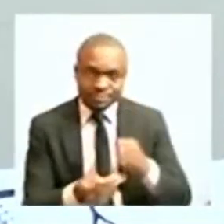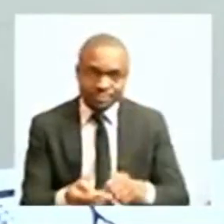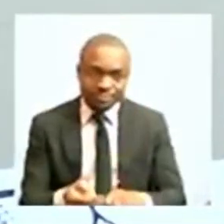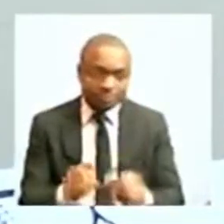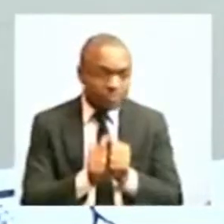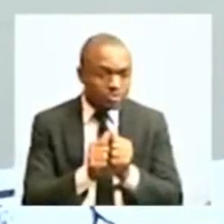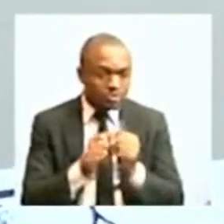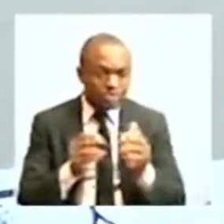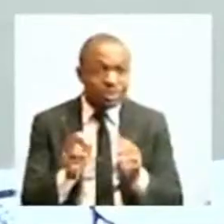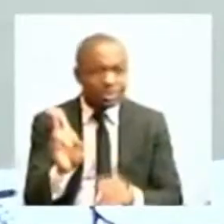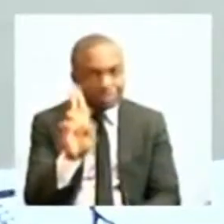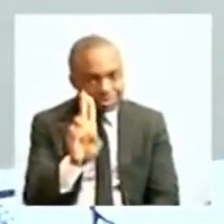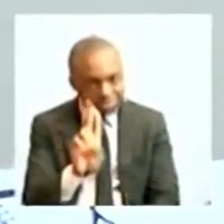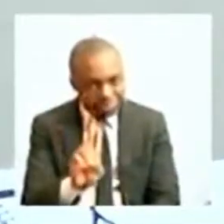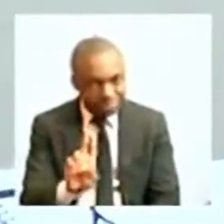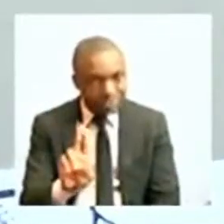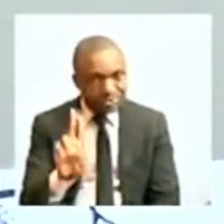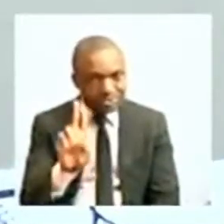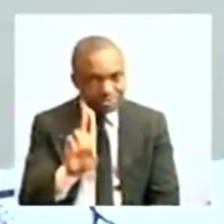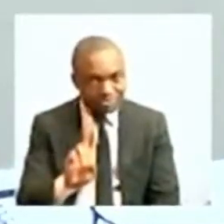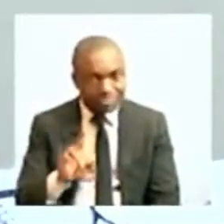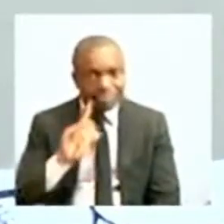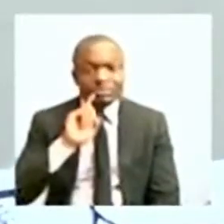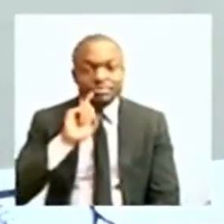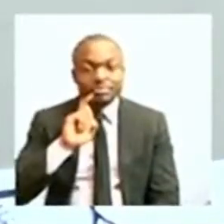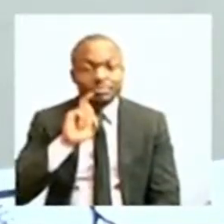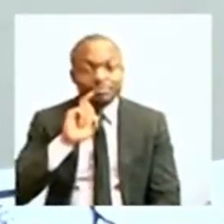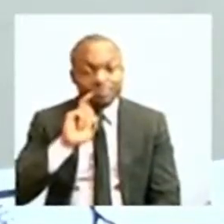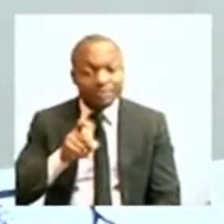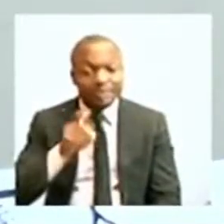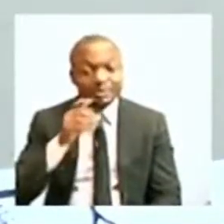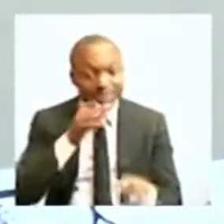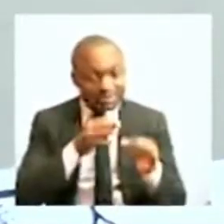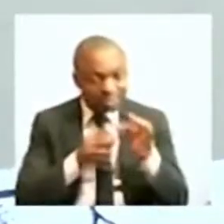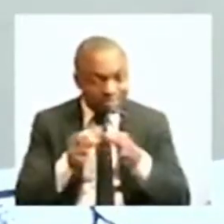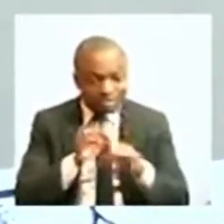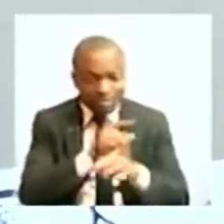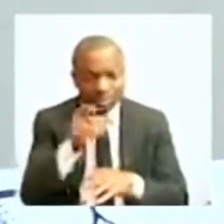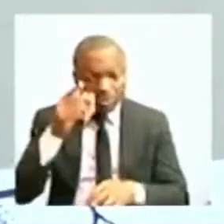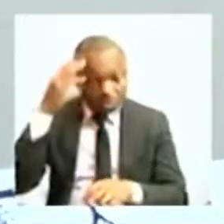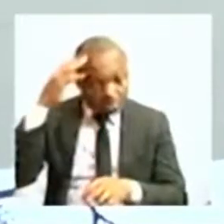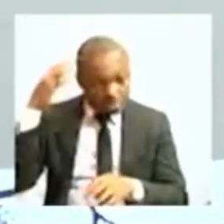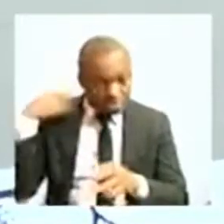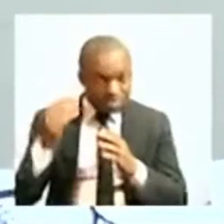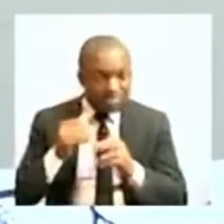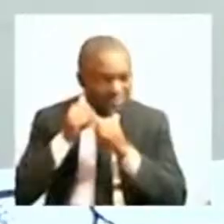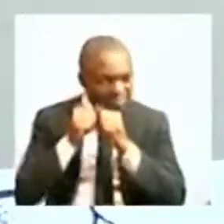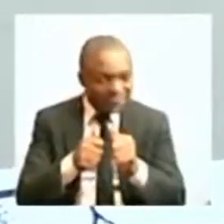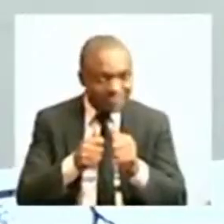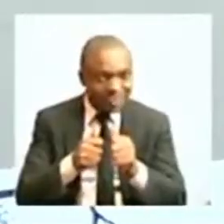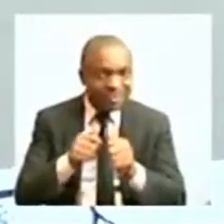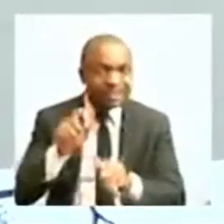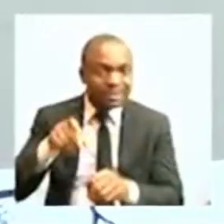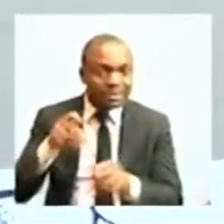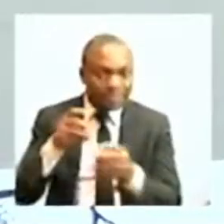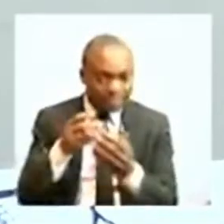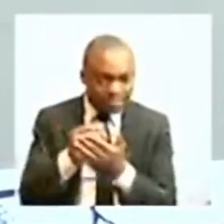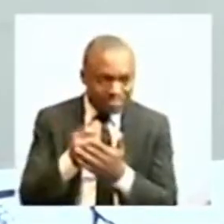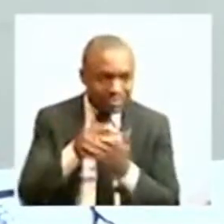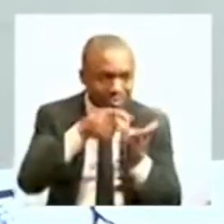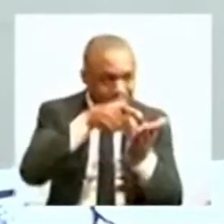without being utilized. People should explain. So those officers follow them so that immediately that they need the money, pay